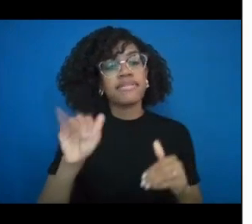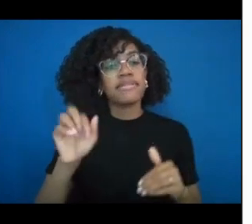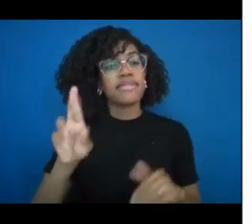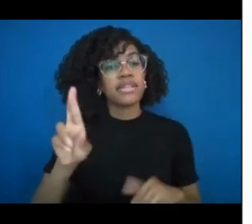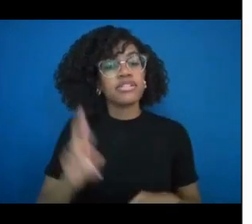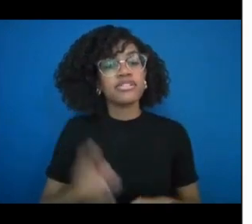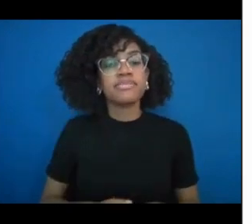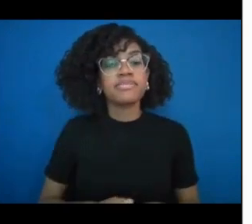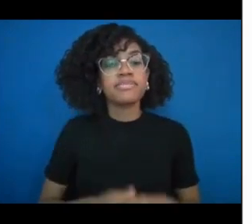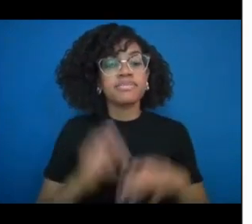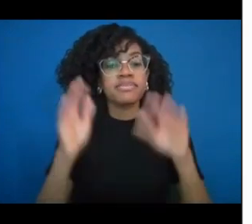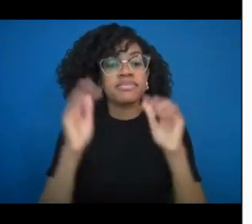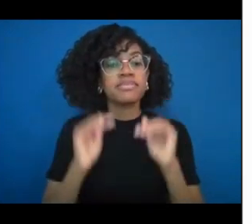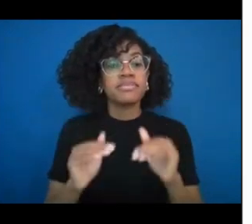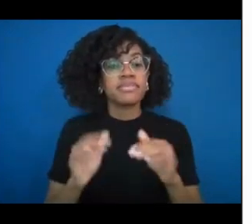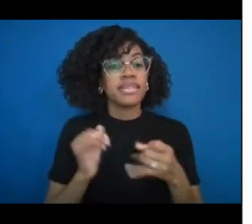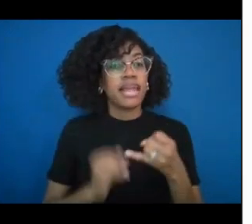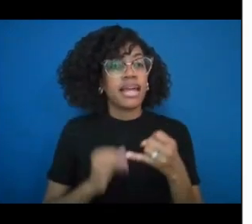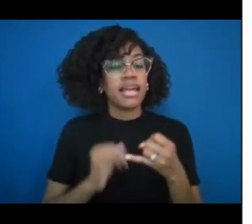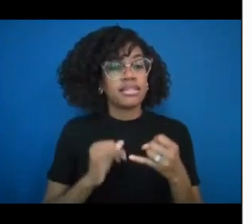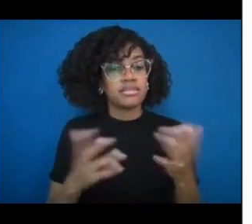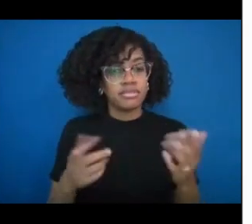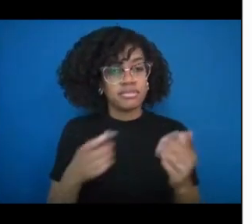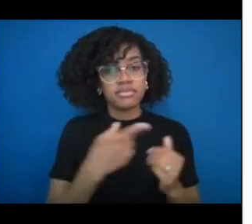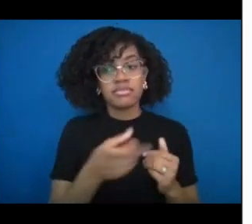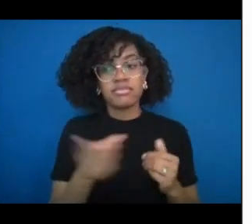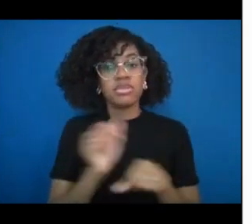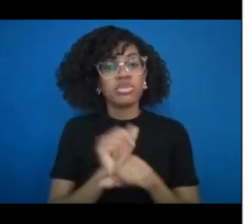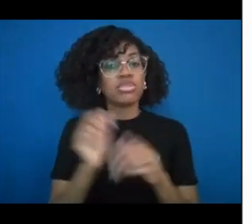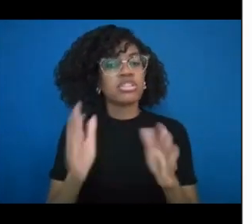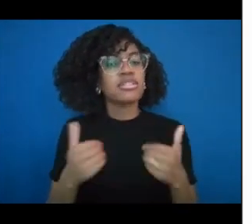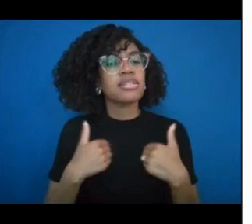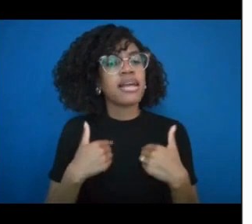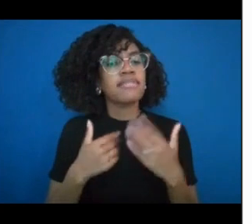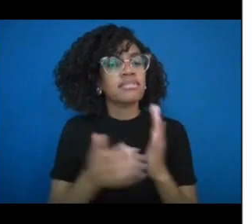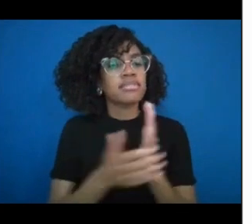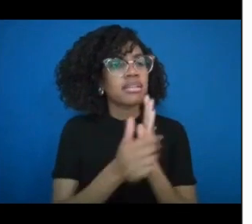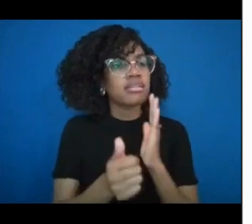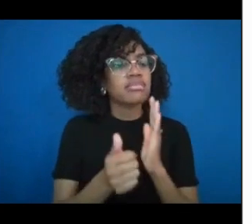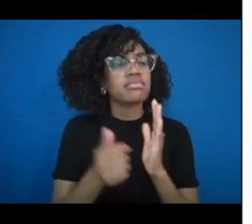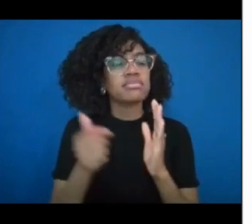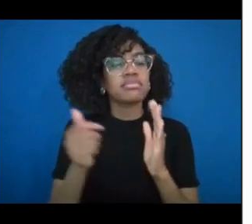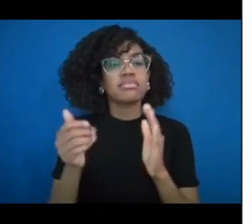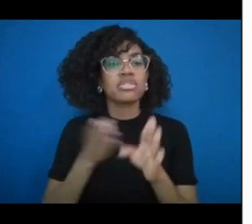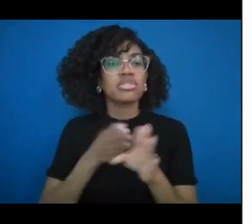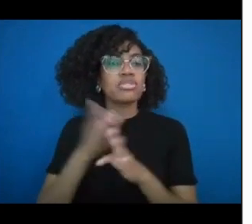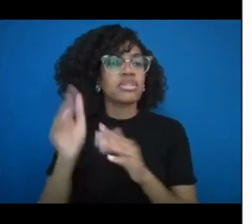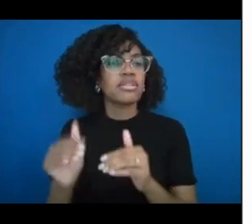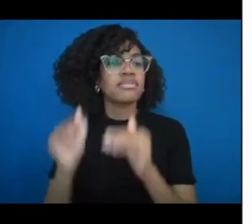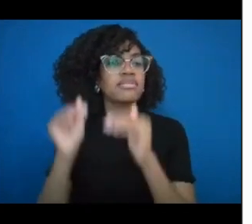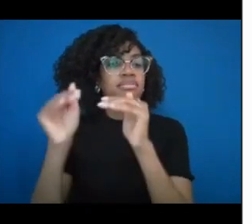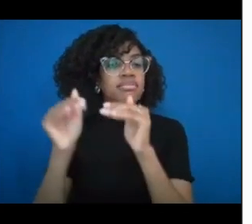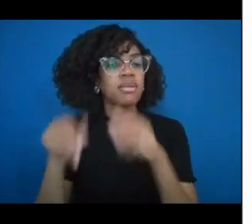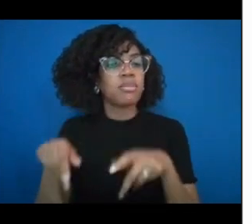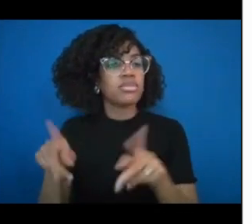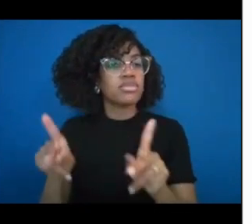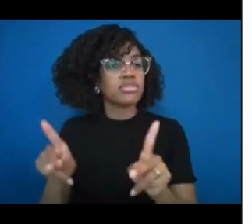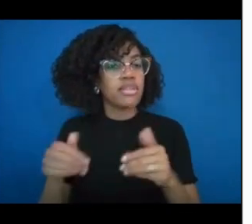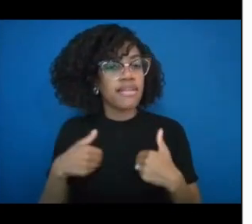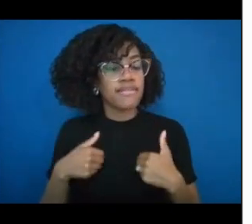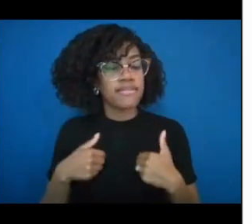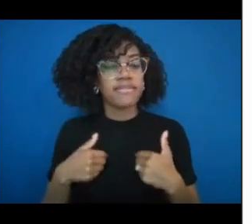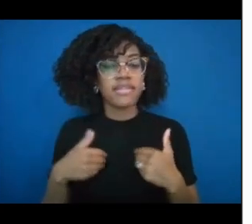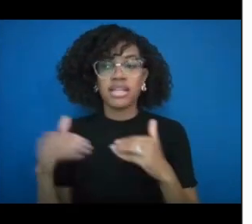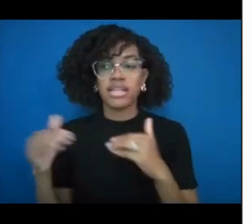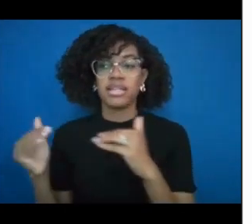good jobs workers have skills and career advancement opportunities that are equitable